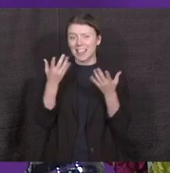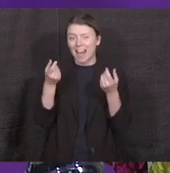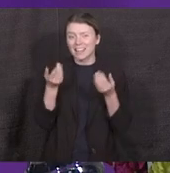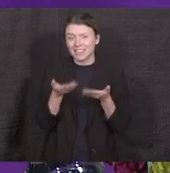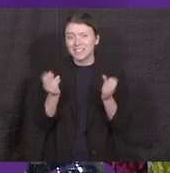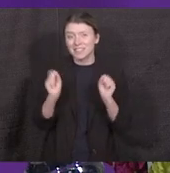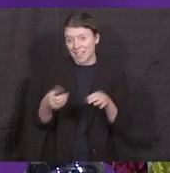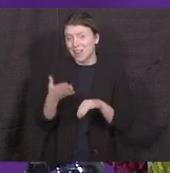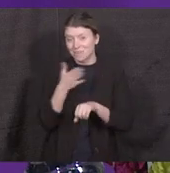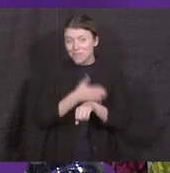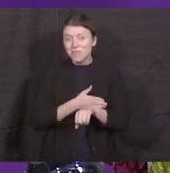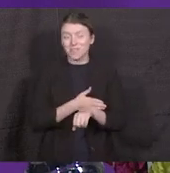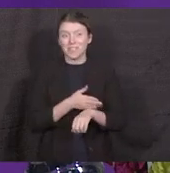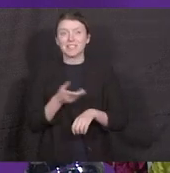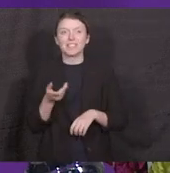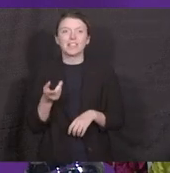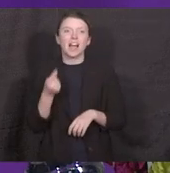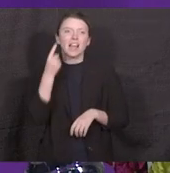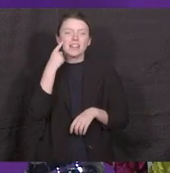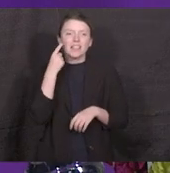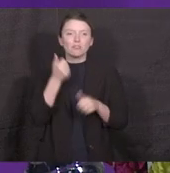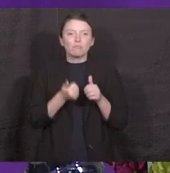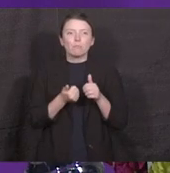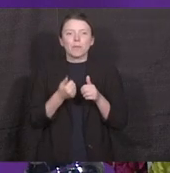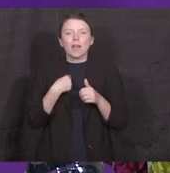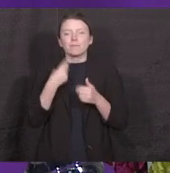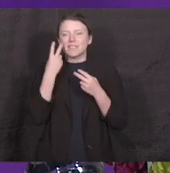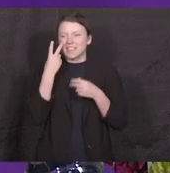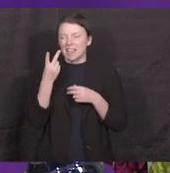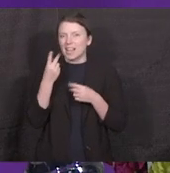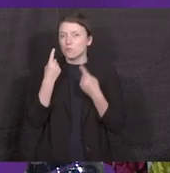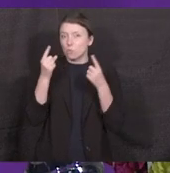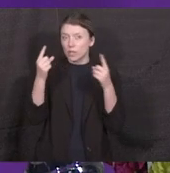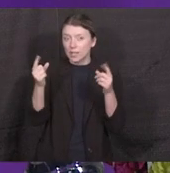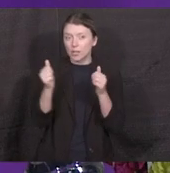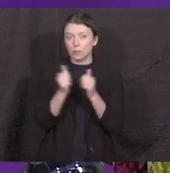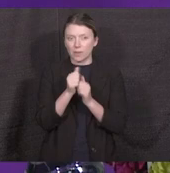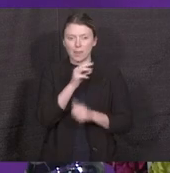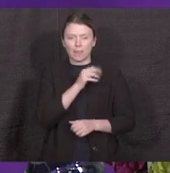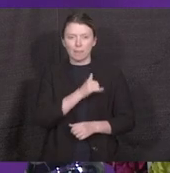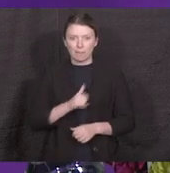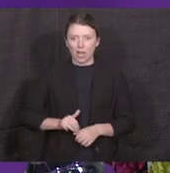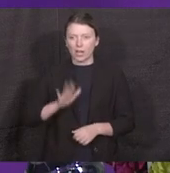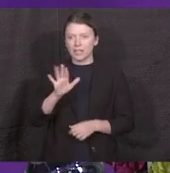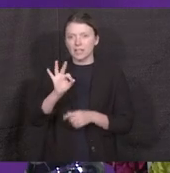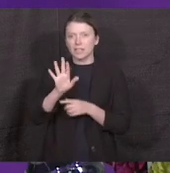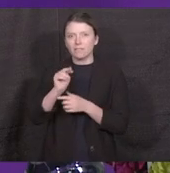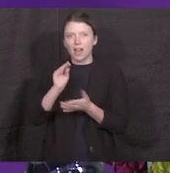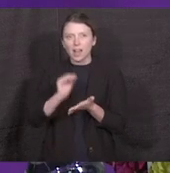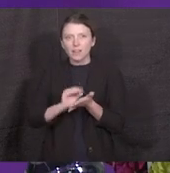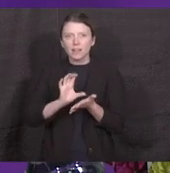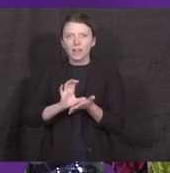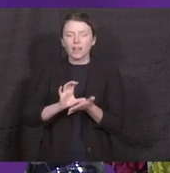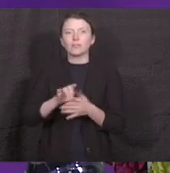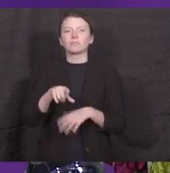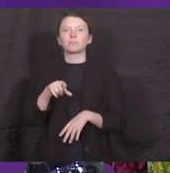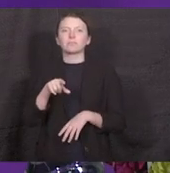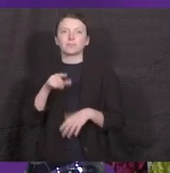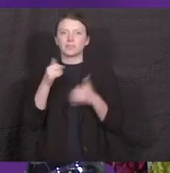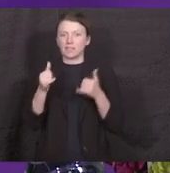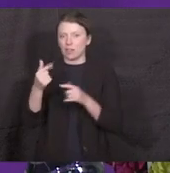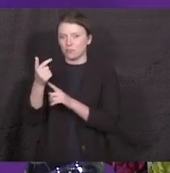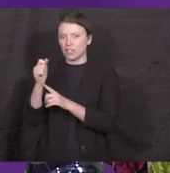upon. But I think what I'm seeing, particularly working, at the Mayor's Fund and Evolve Entertainment Fund, and then